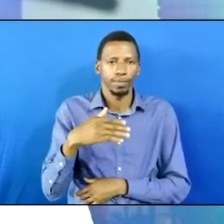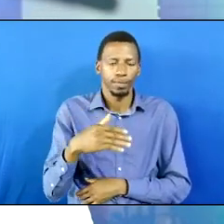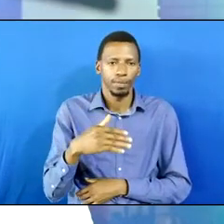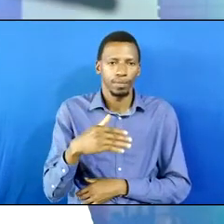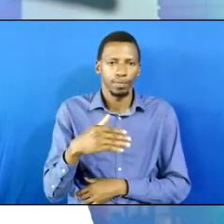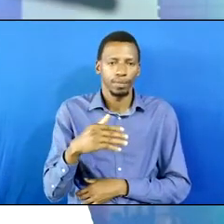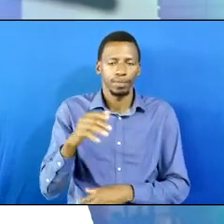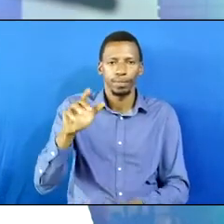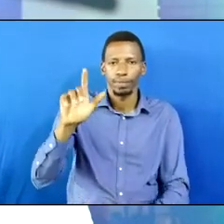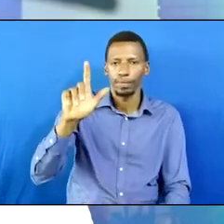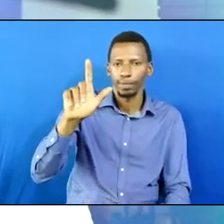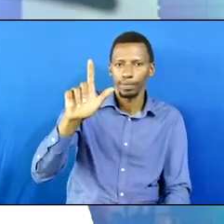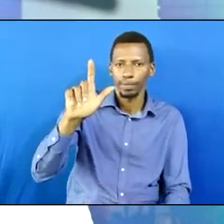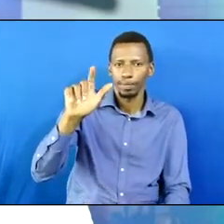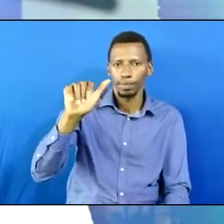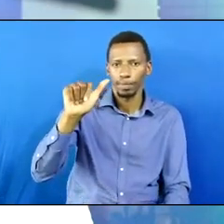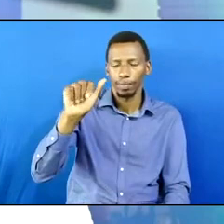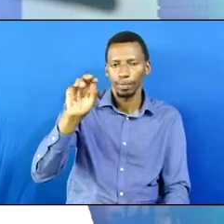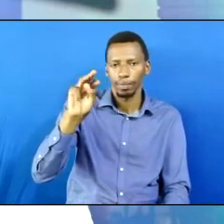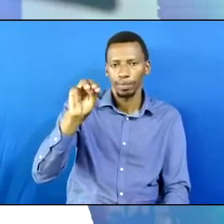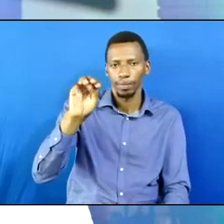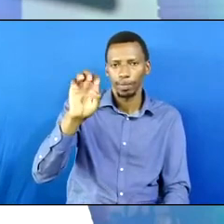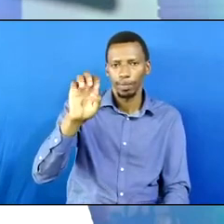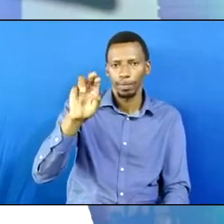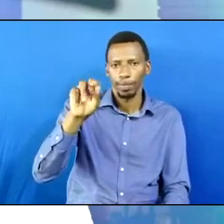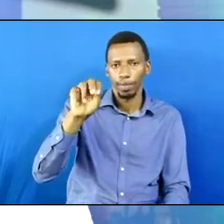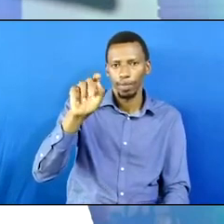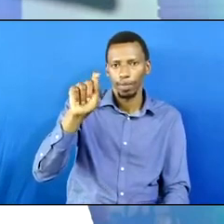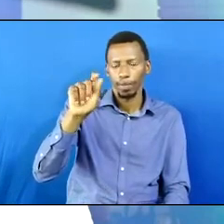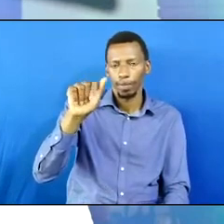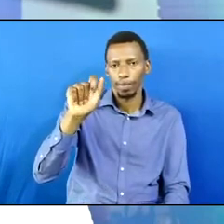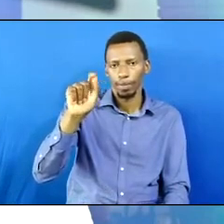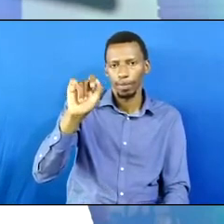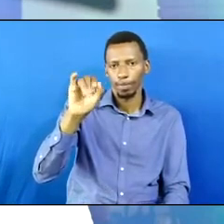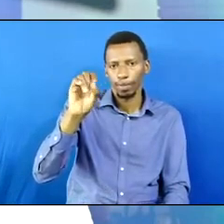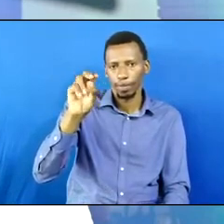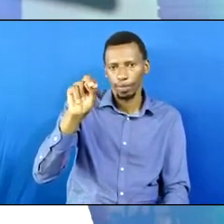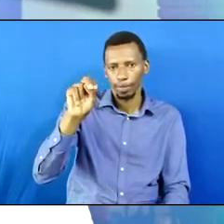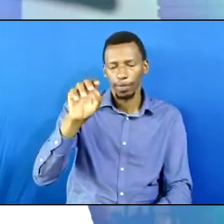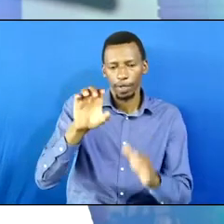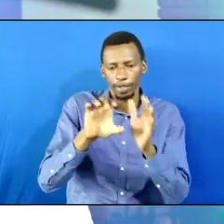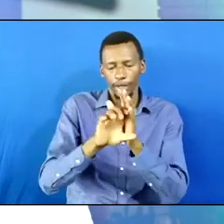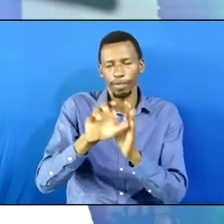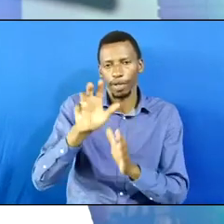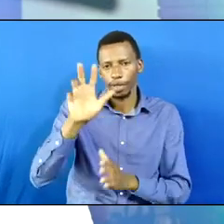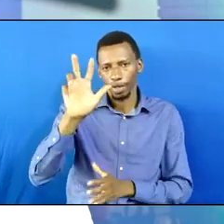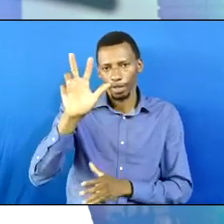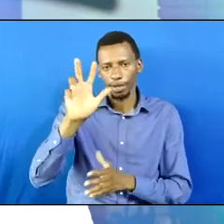The book of Lamentation, let me paraphrase this verse, Lamentation chapter 3, verse 40.